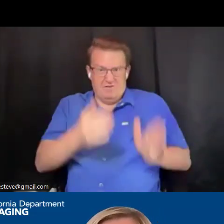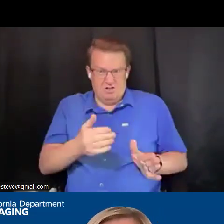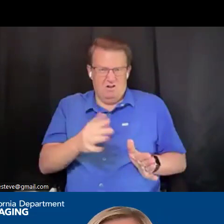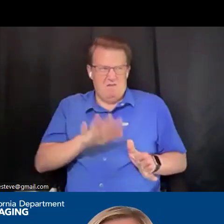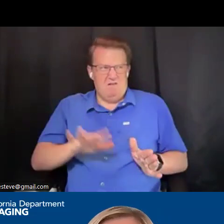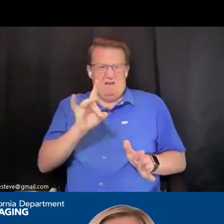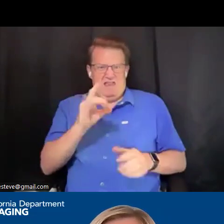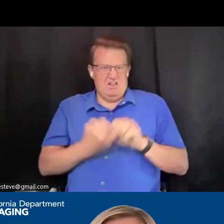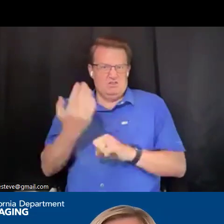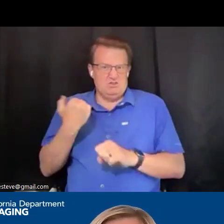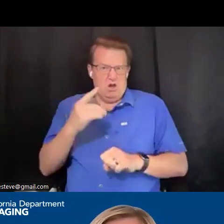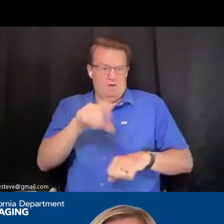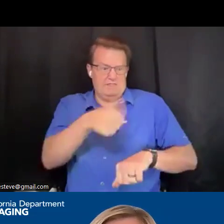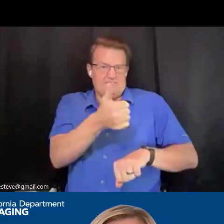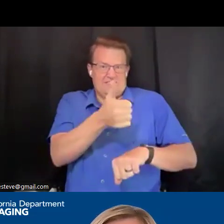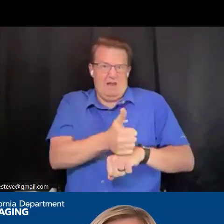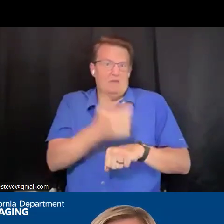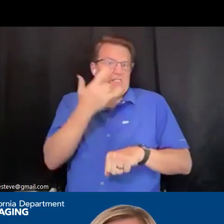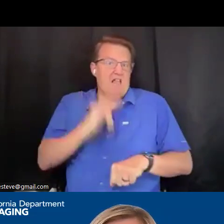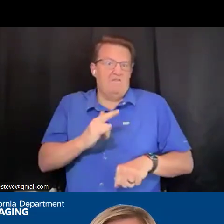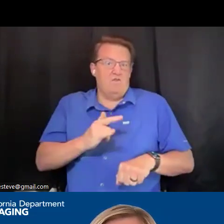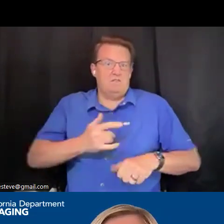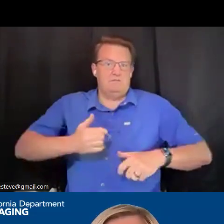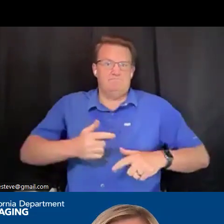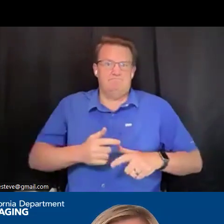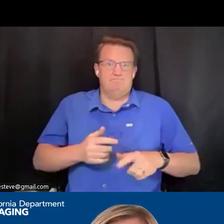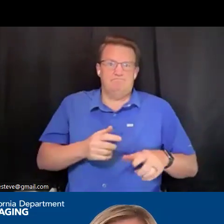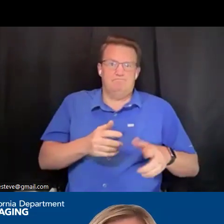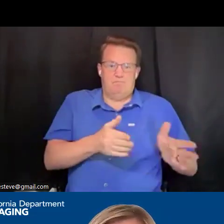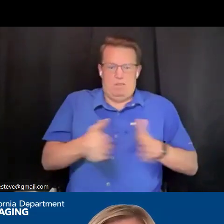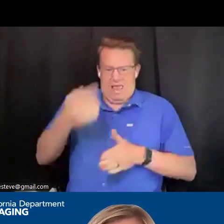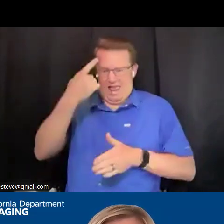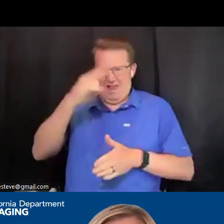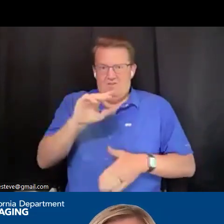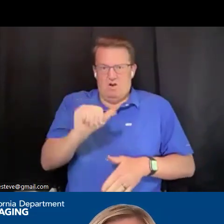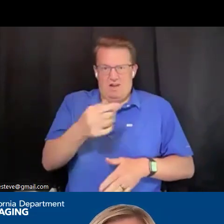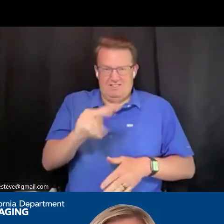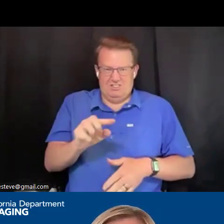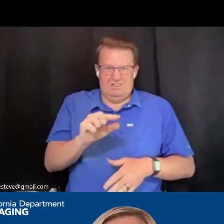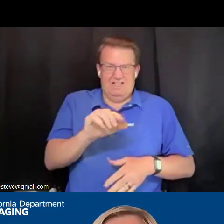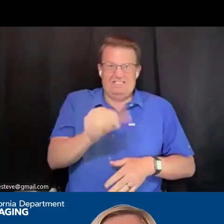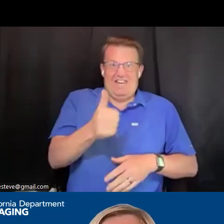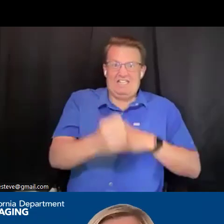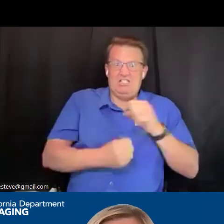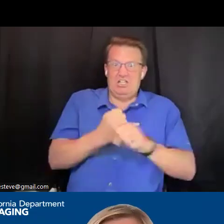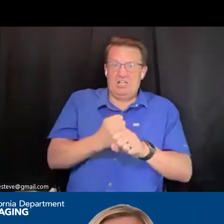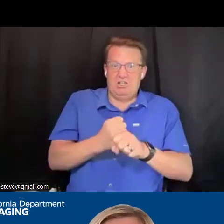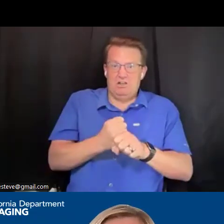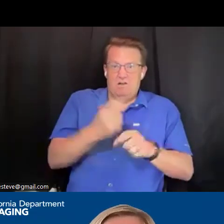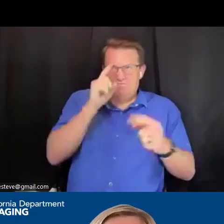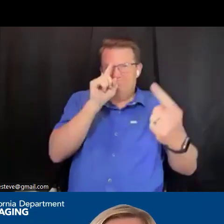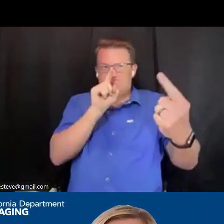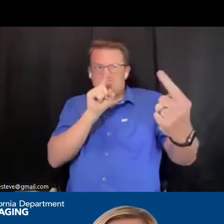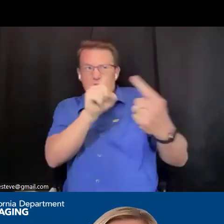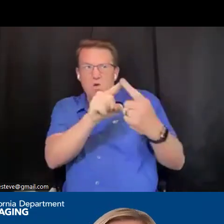he established California's Master Plan for Aging, a 10-year blueprint for our state to plan for